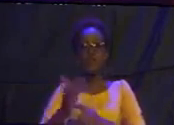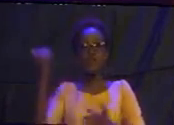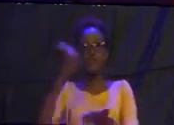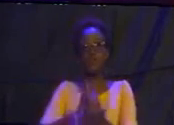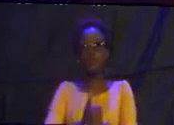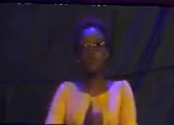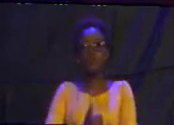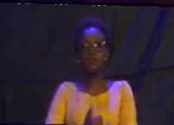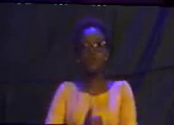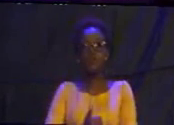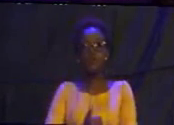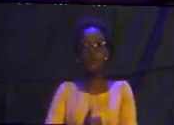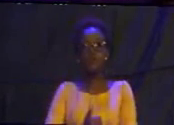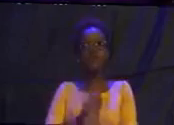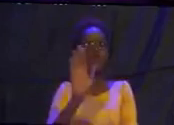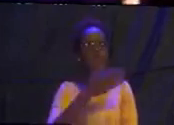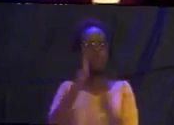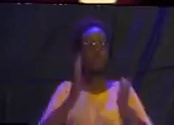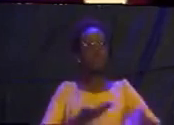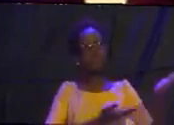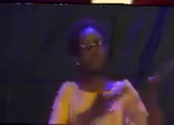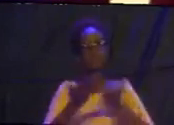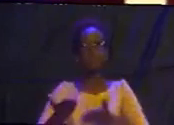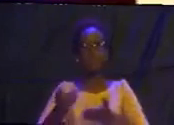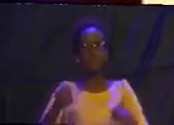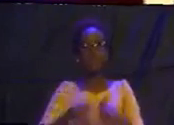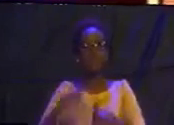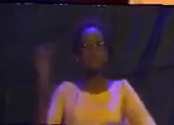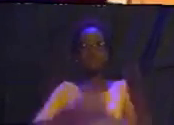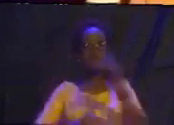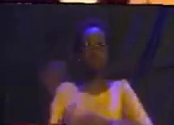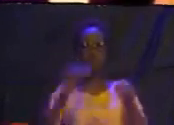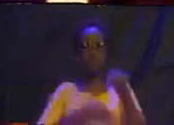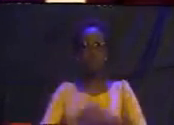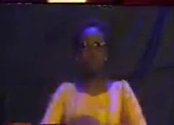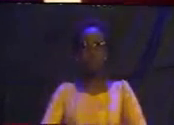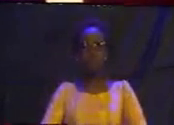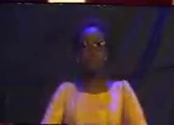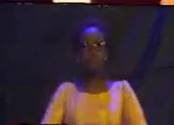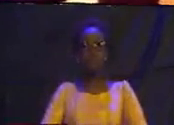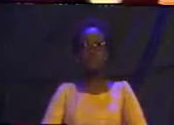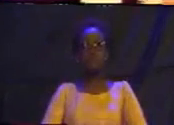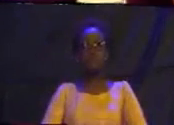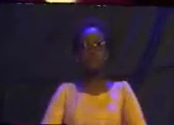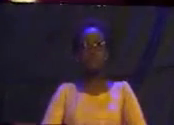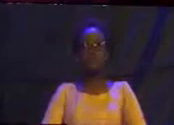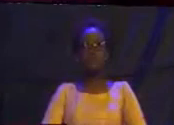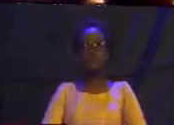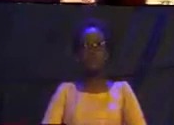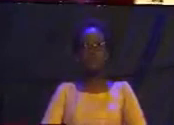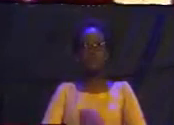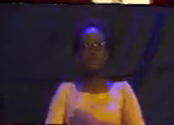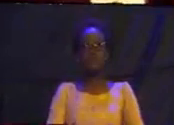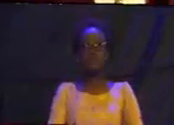Jesus. Amen. Amen. Azaf, we do fashe, I'm gonna protocol. Azaf and ushers, as they help us, as we do quickly. May